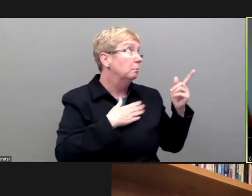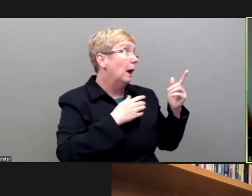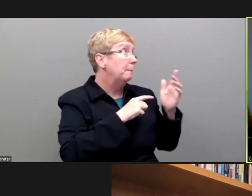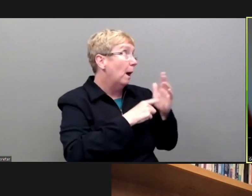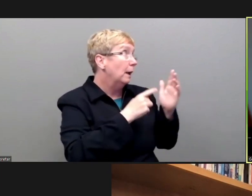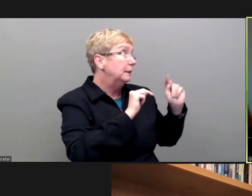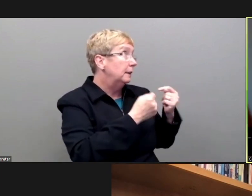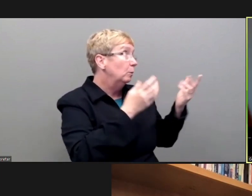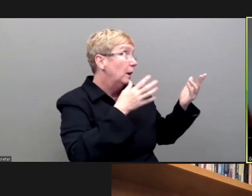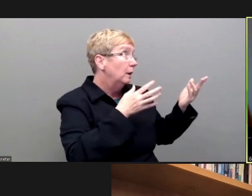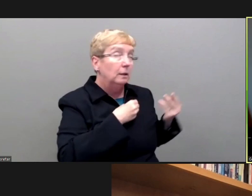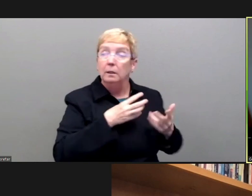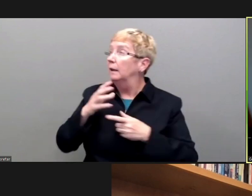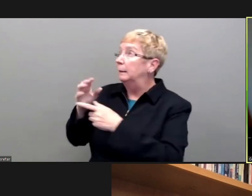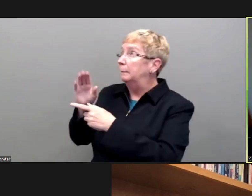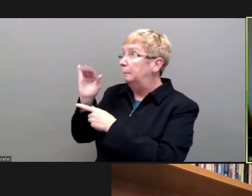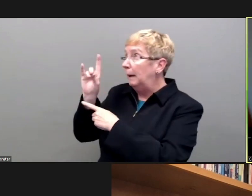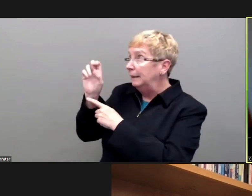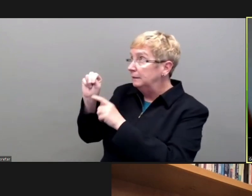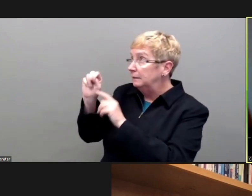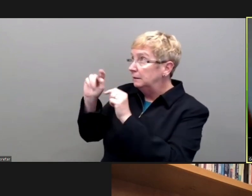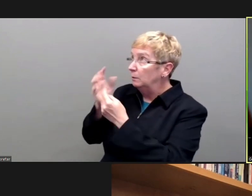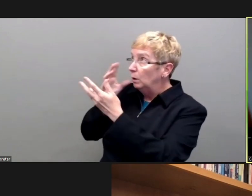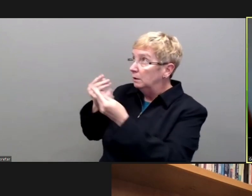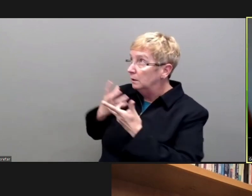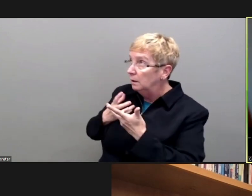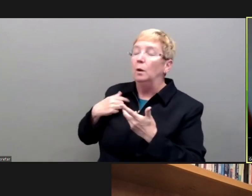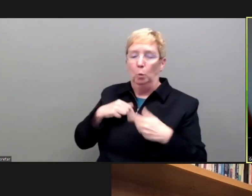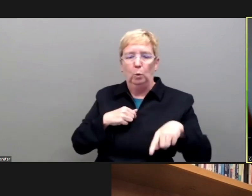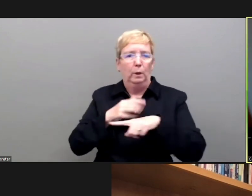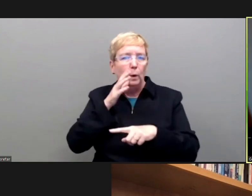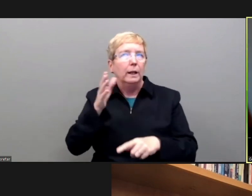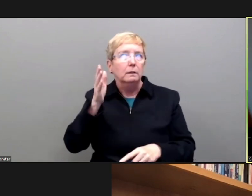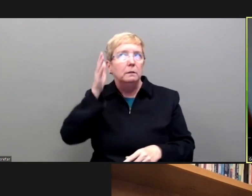as the national team and our national experts on kids' health.